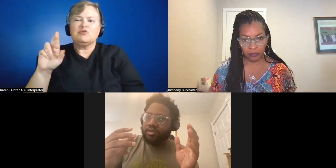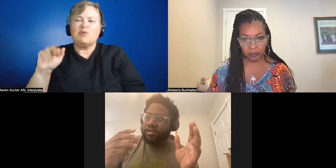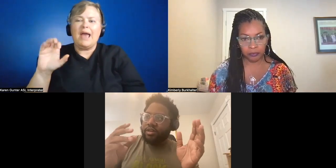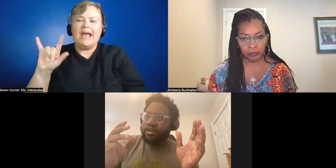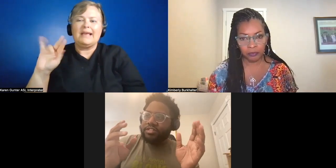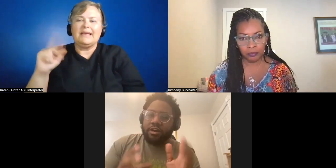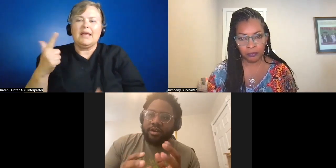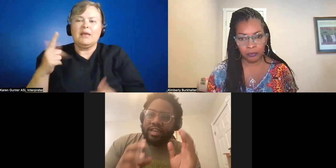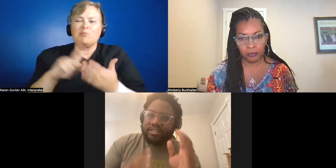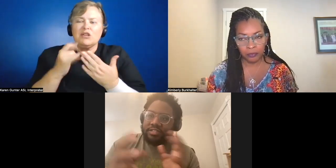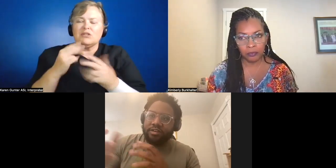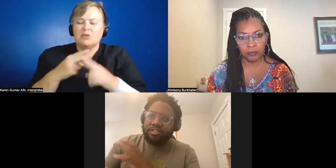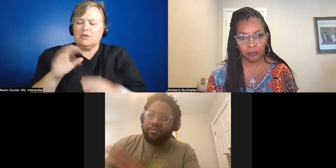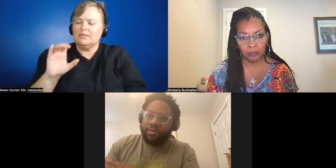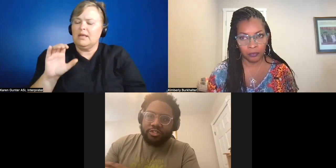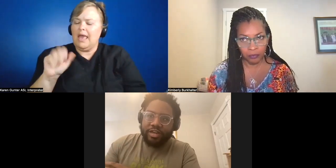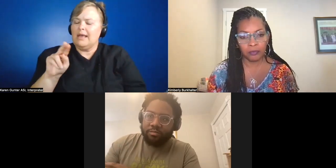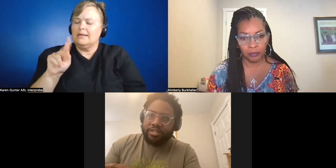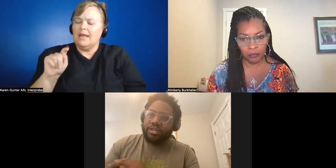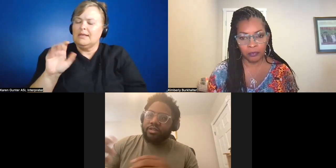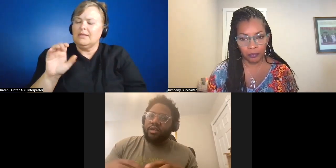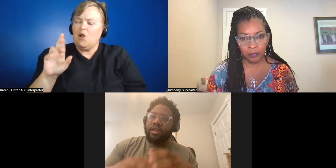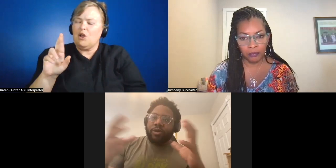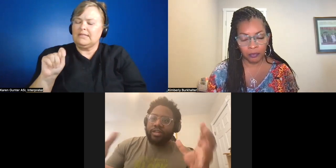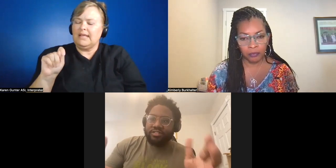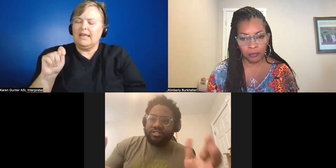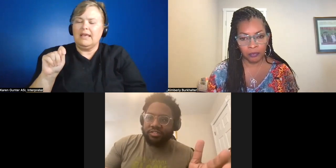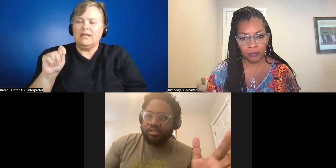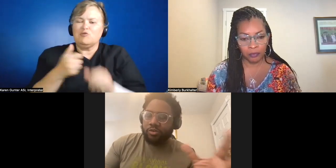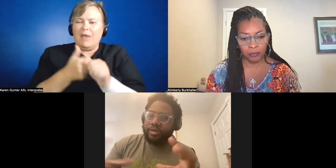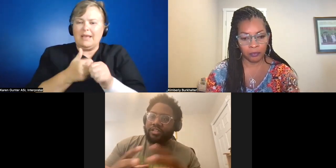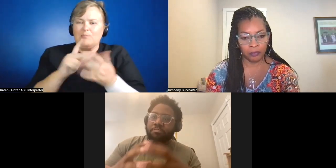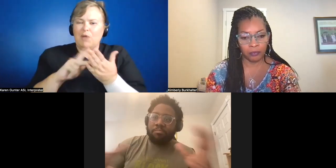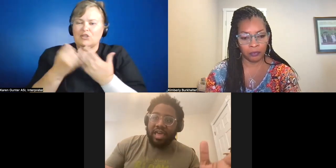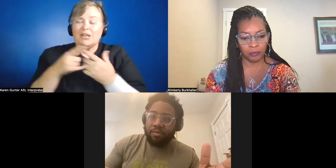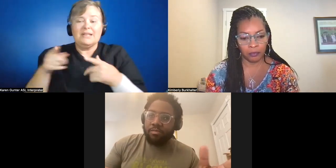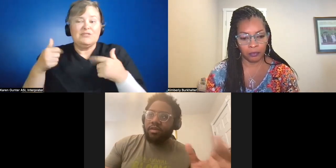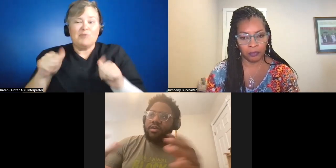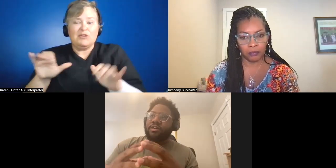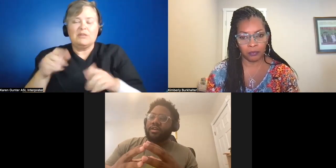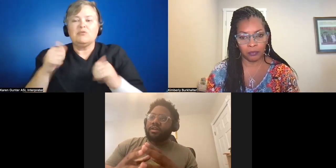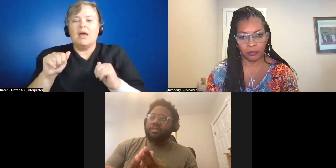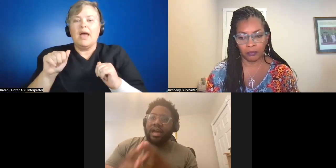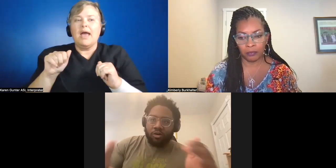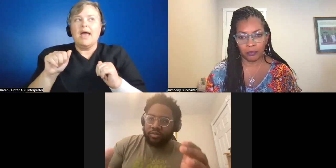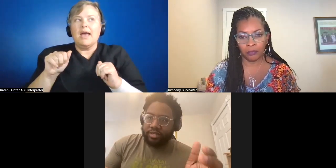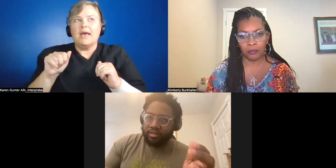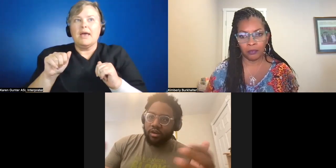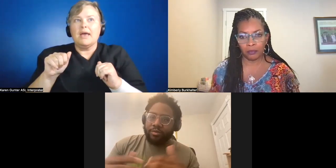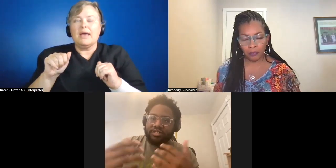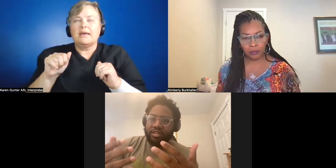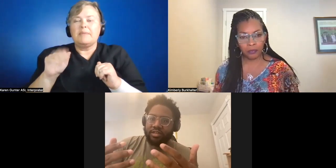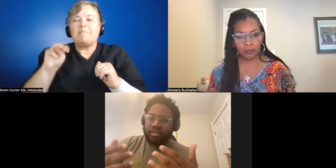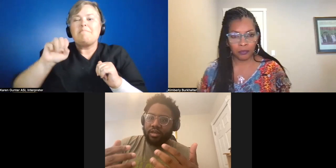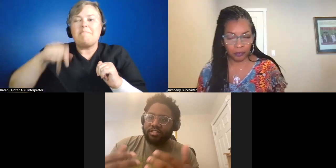the Anti-CRT Forward Tracking Project. And what it seeks to do is map not only are